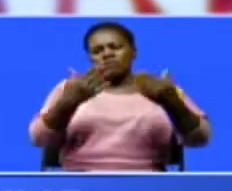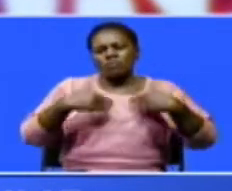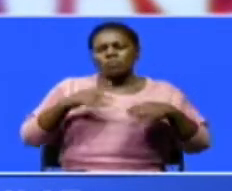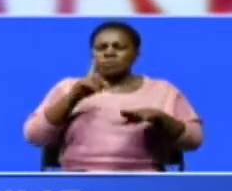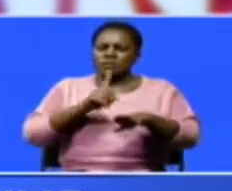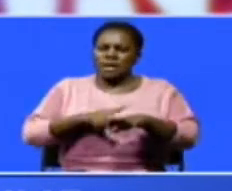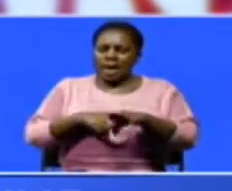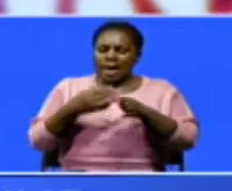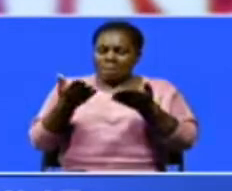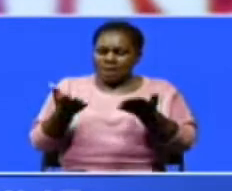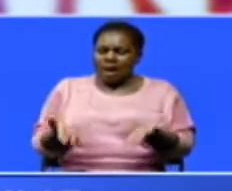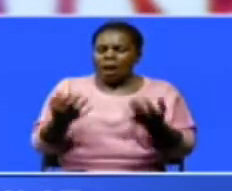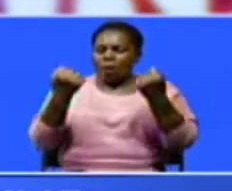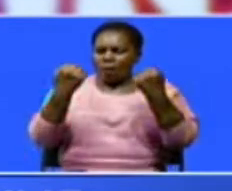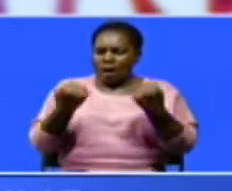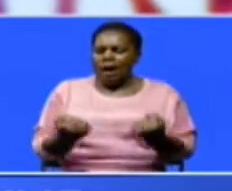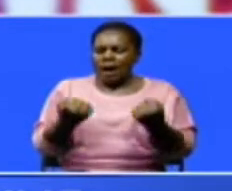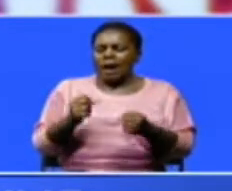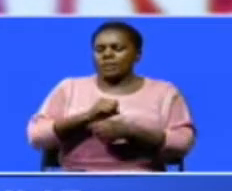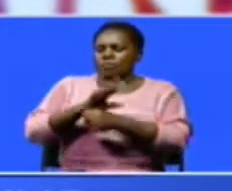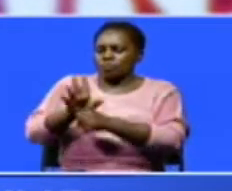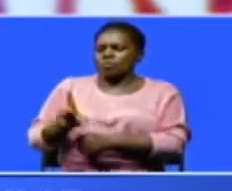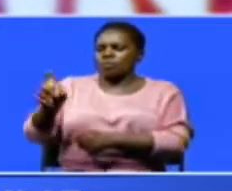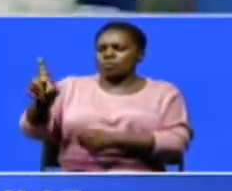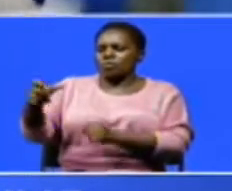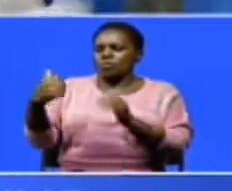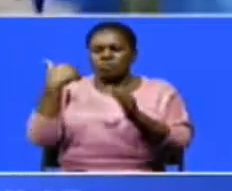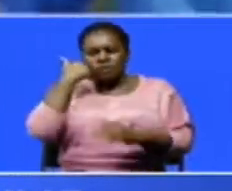during this pressing times of the COVID-19 pandemic.